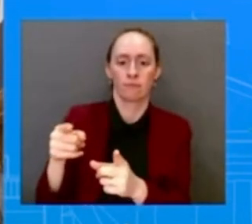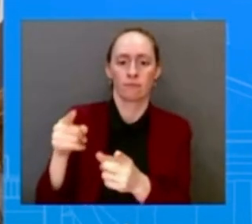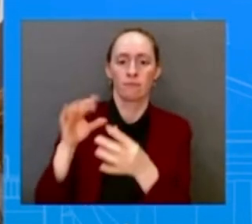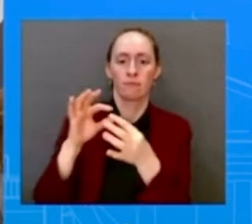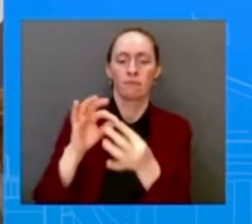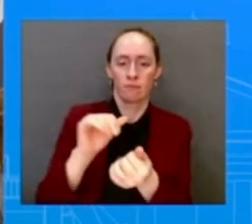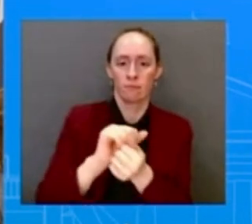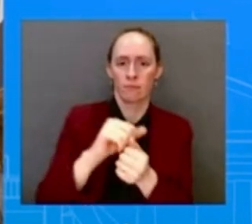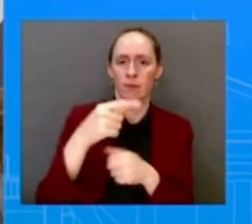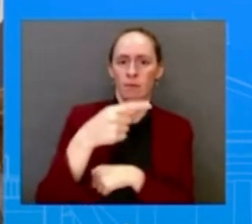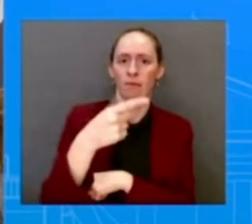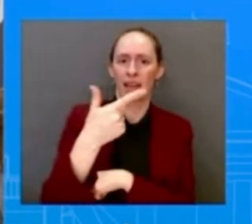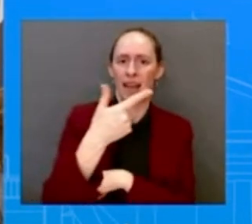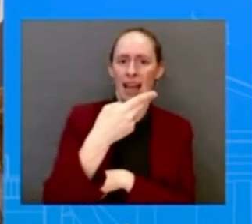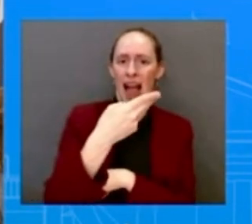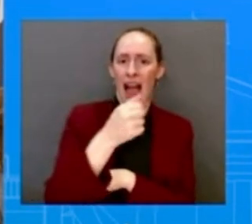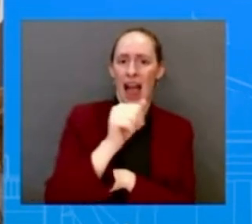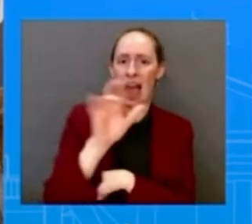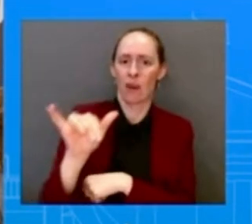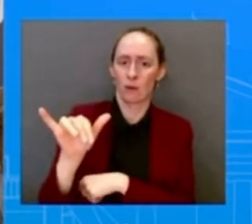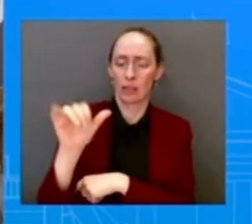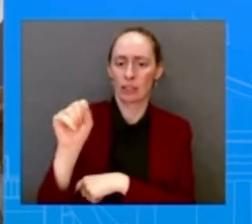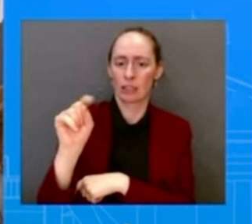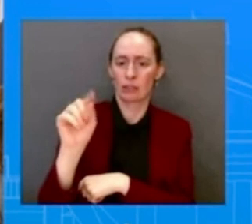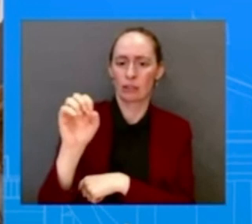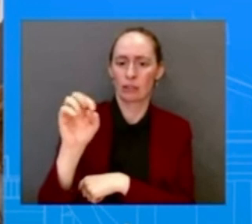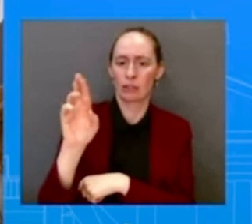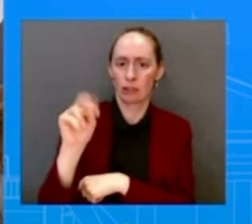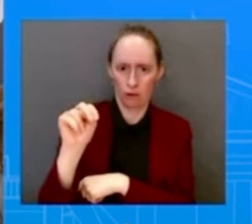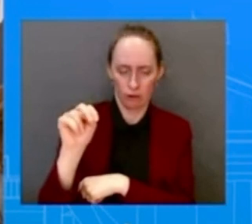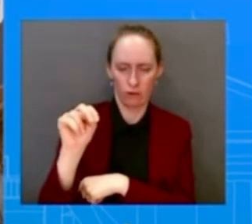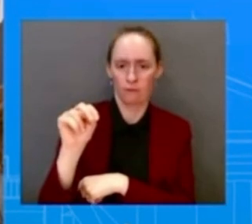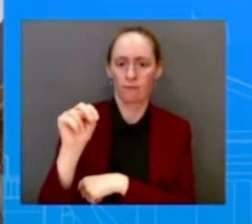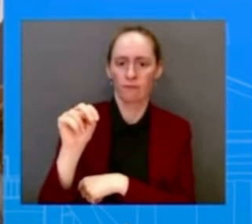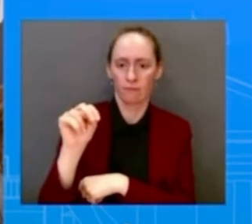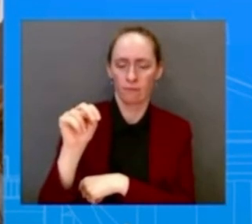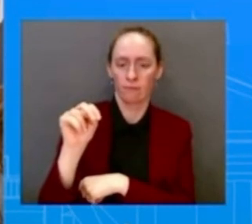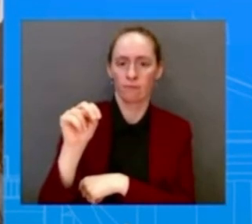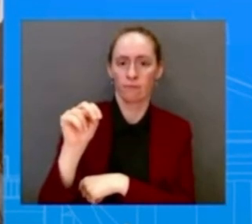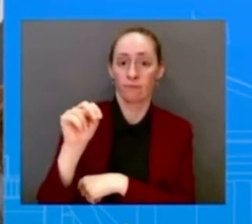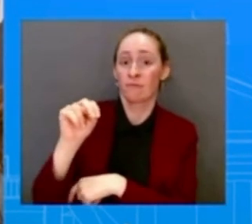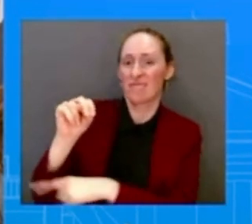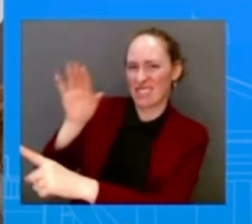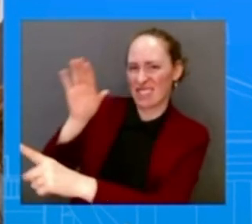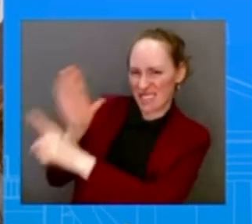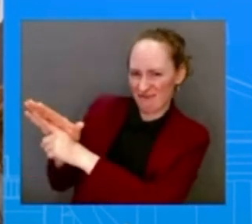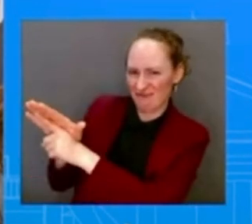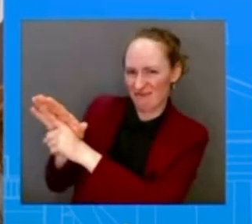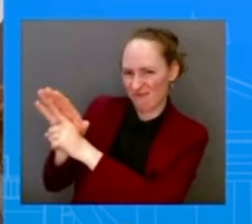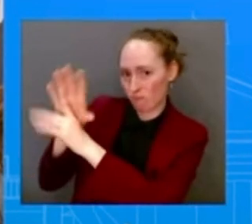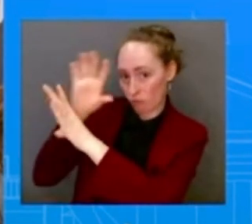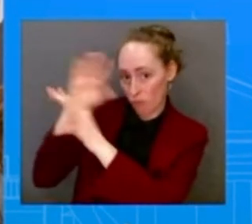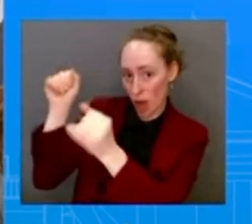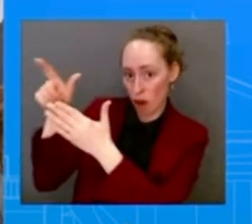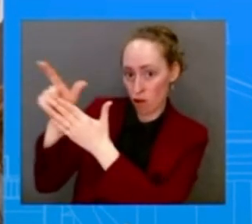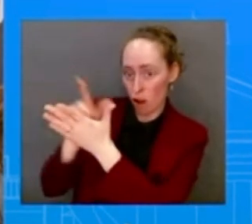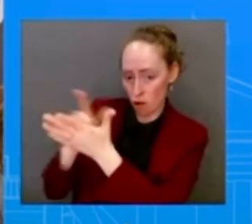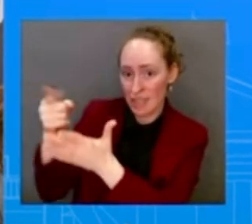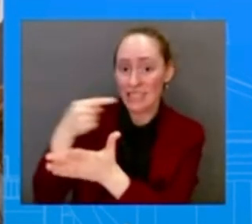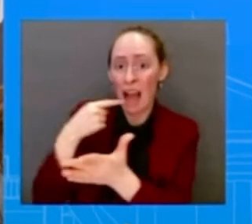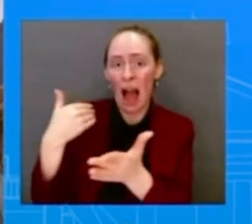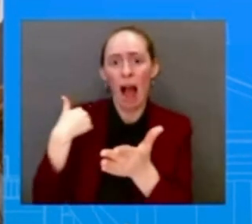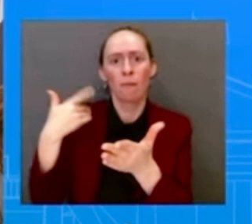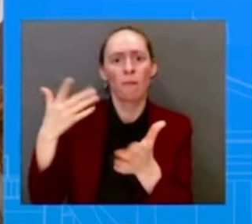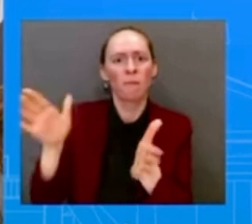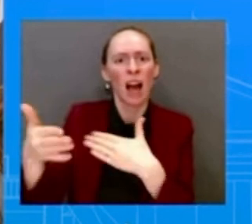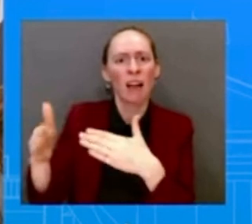attorney, in which it references boxes in a Boston office. It says, Pat, this is to Pat Moore, who's the president's personal